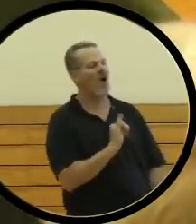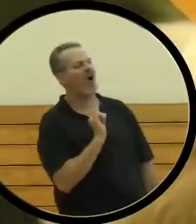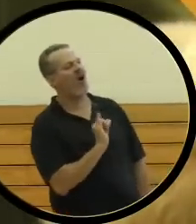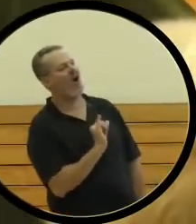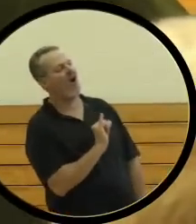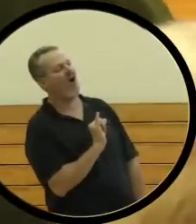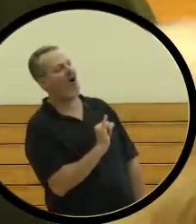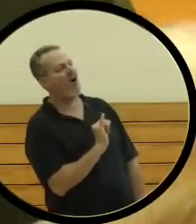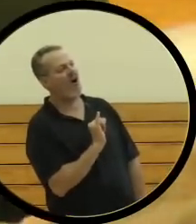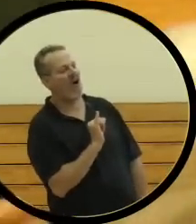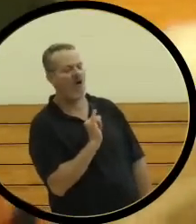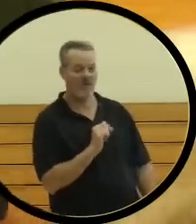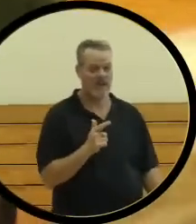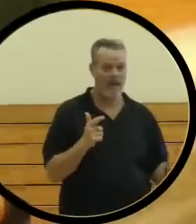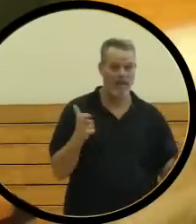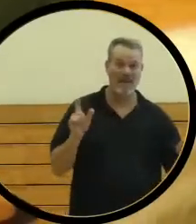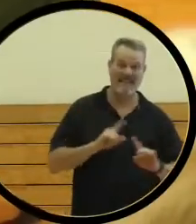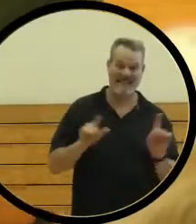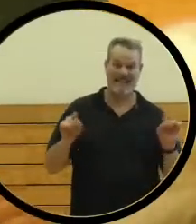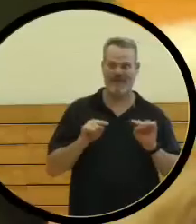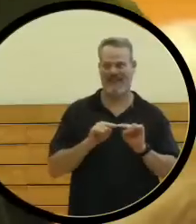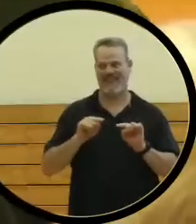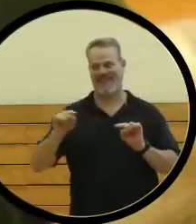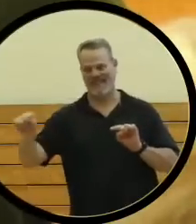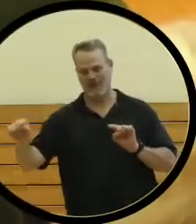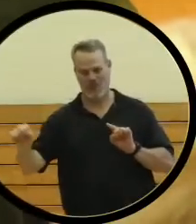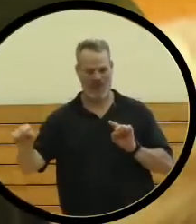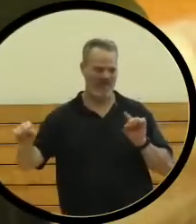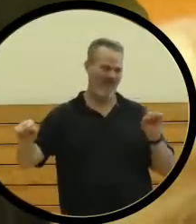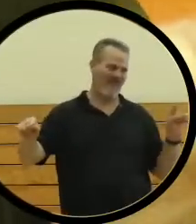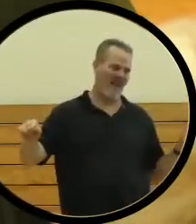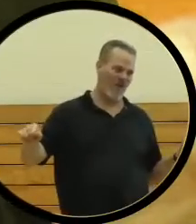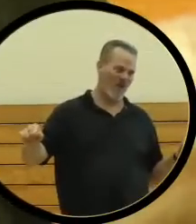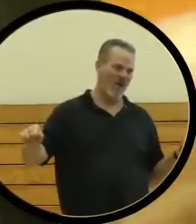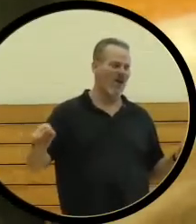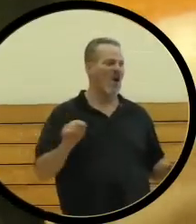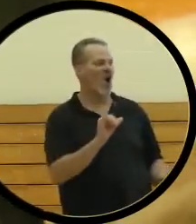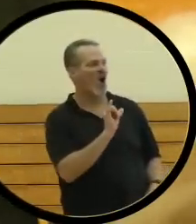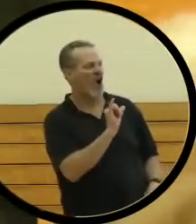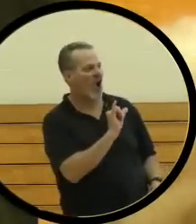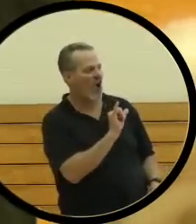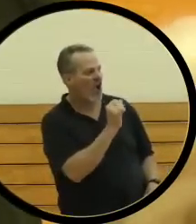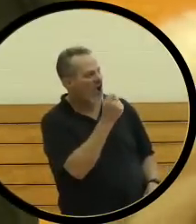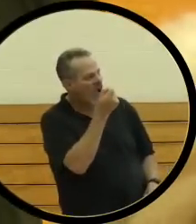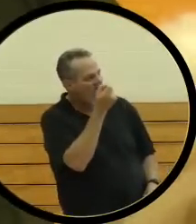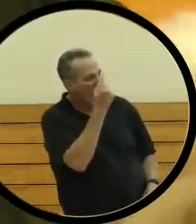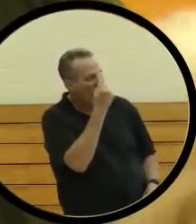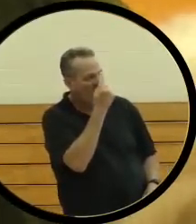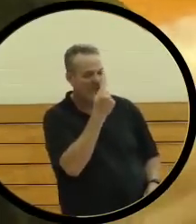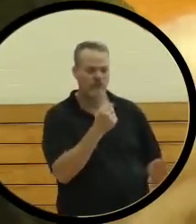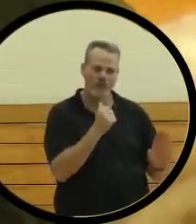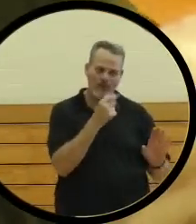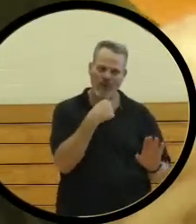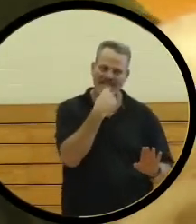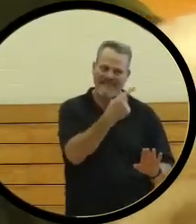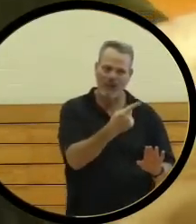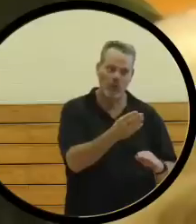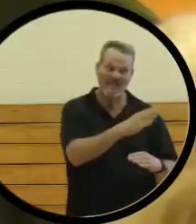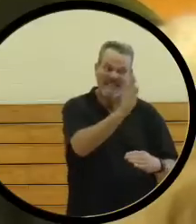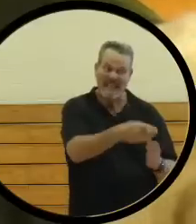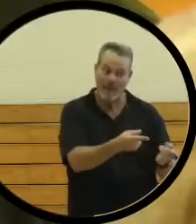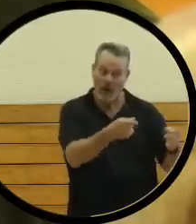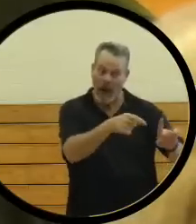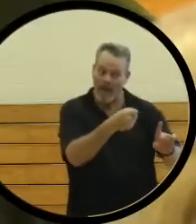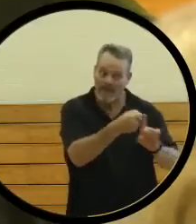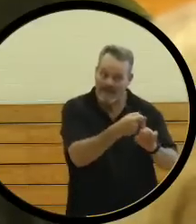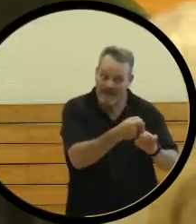Okay, so big difference when you go that way versus the other way. Okay. And so I'm not going to say lava's not coming to